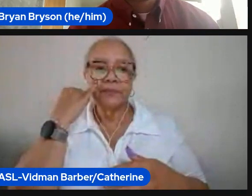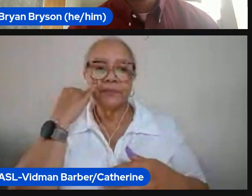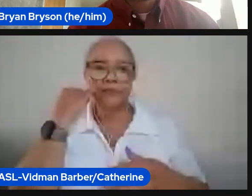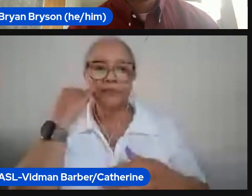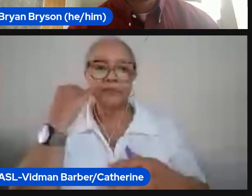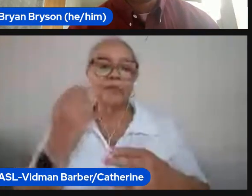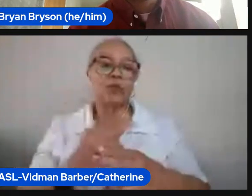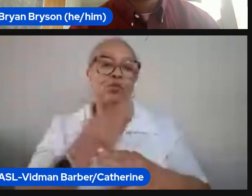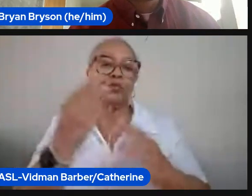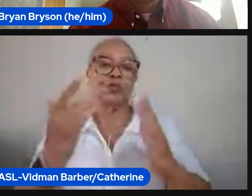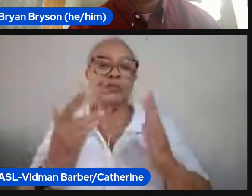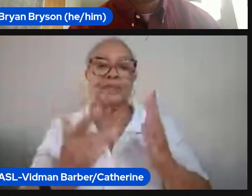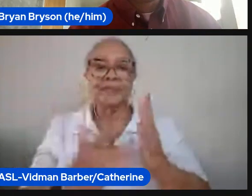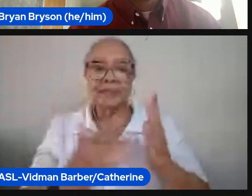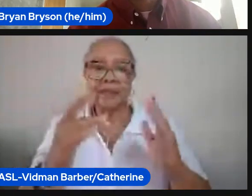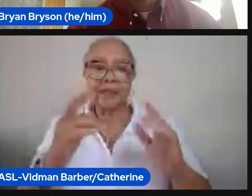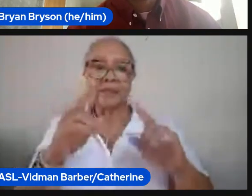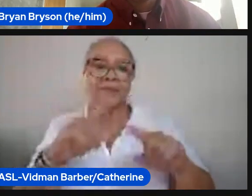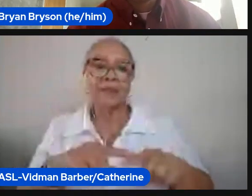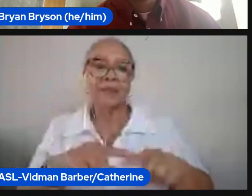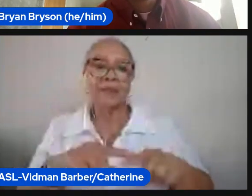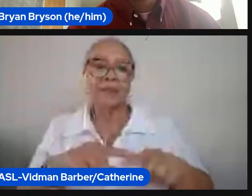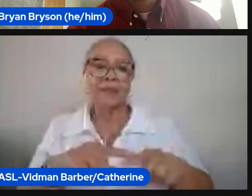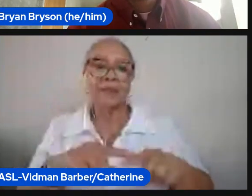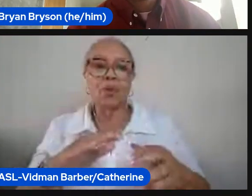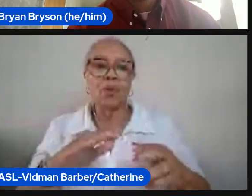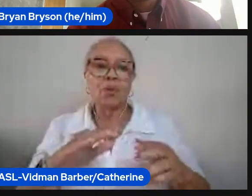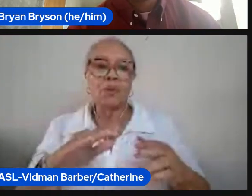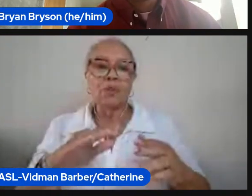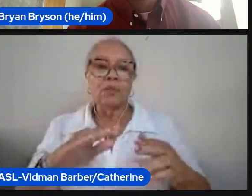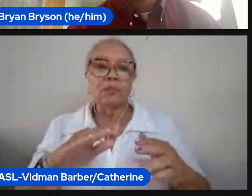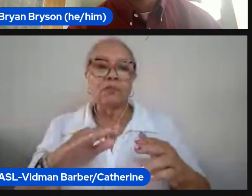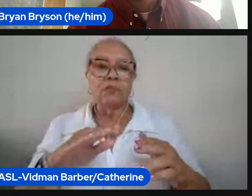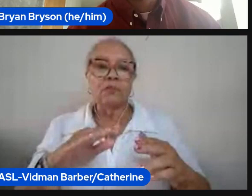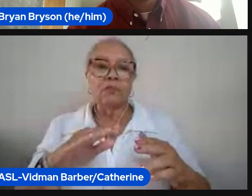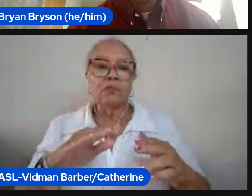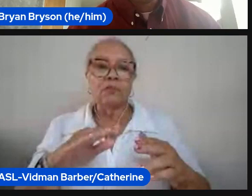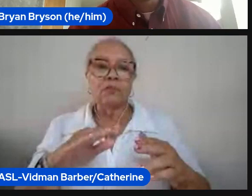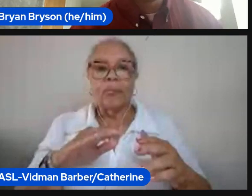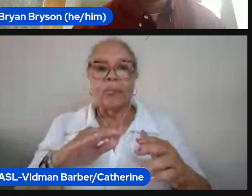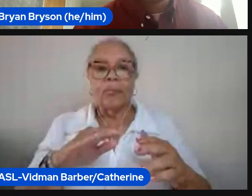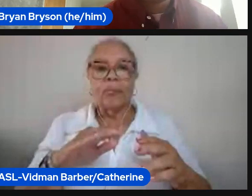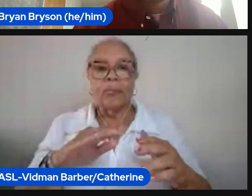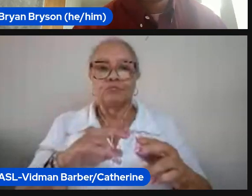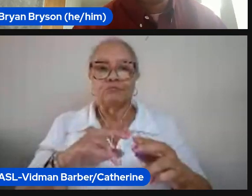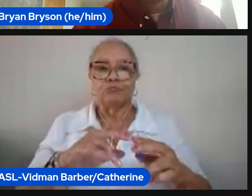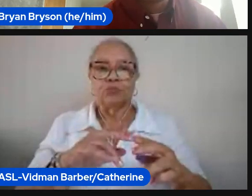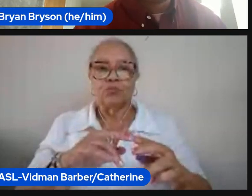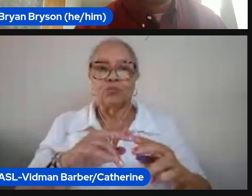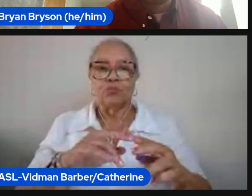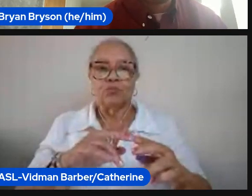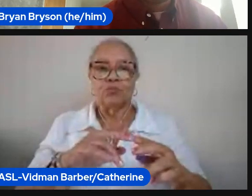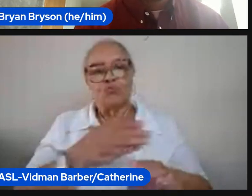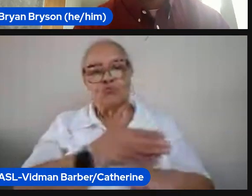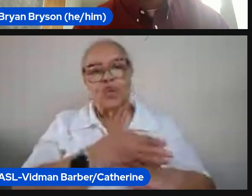use techniques that are based in kind of regression-based approaches, then I actually really do